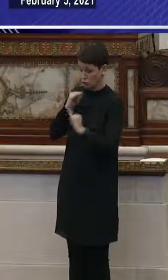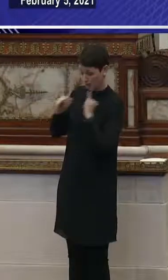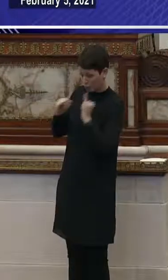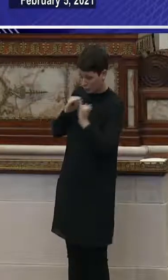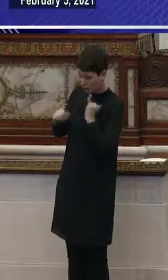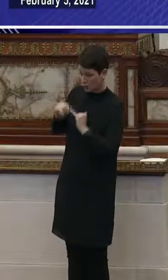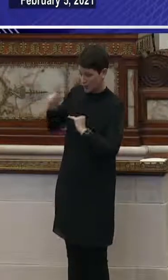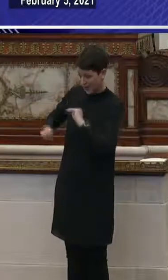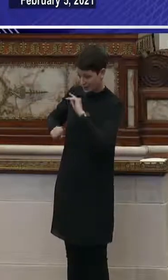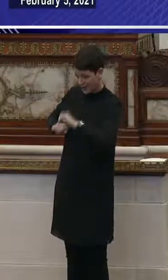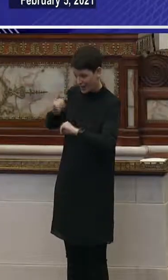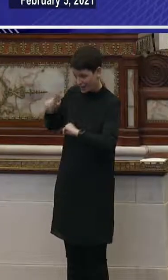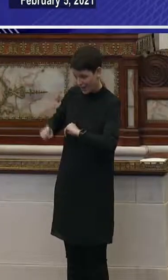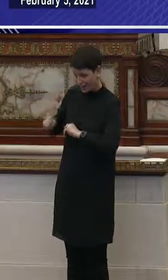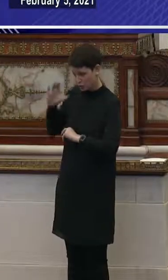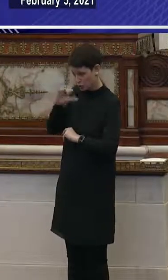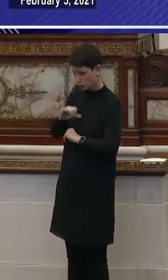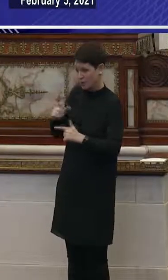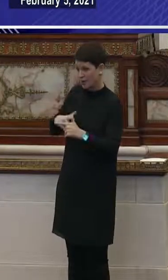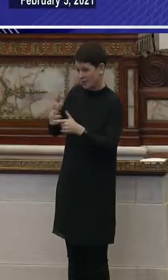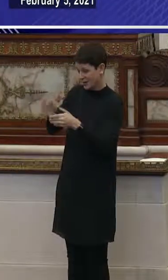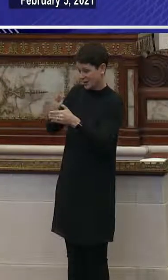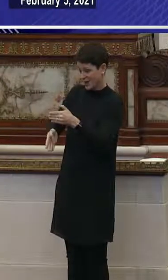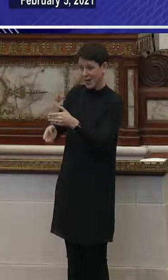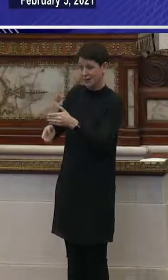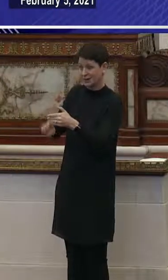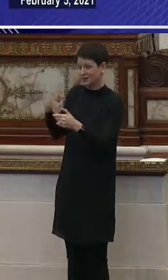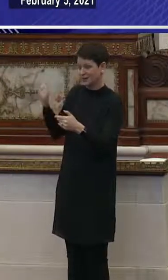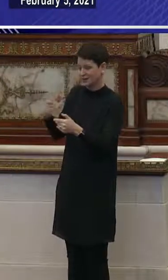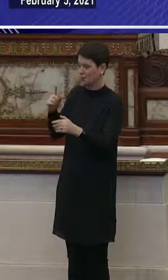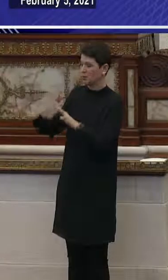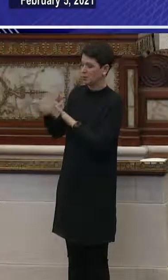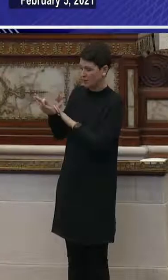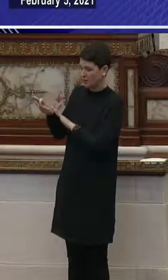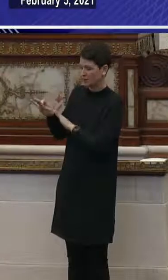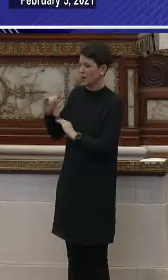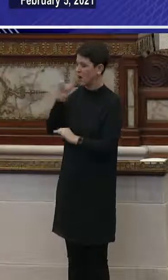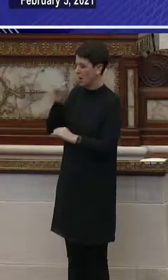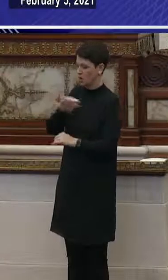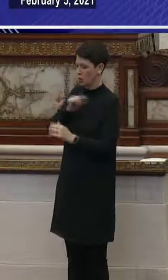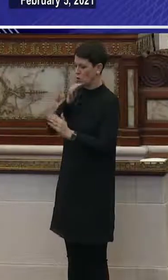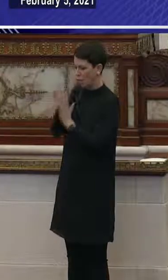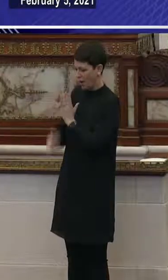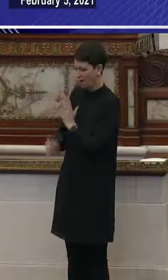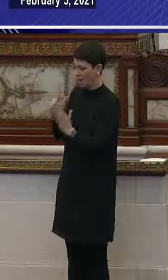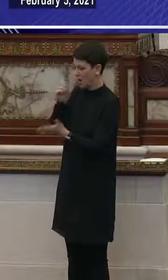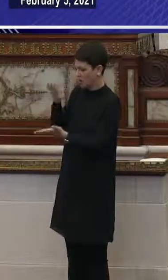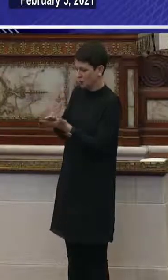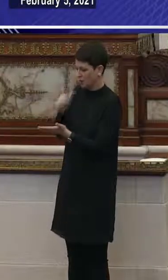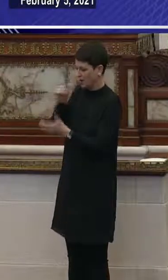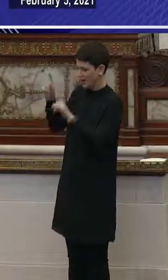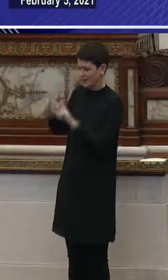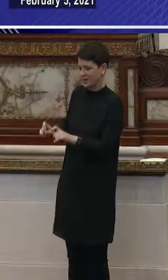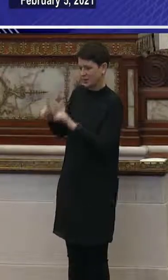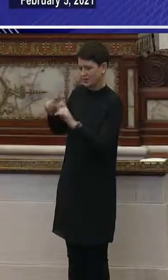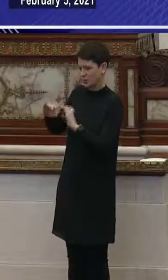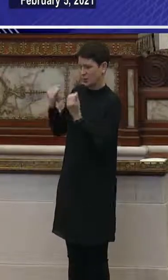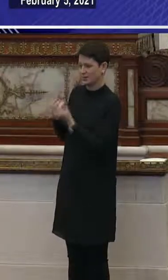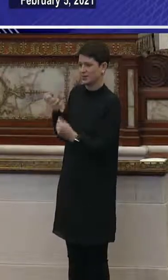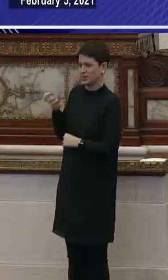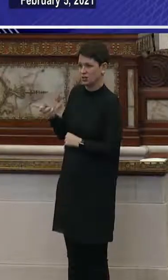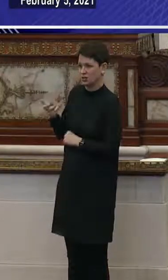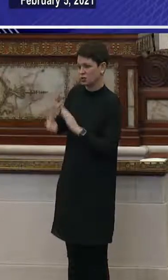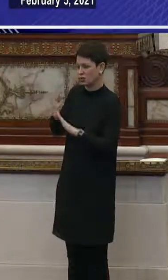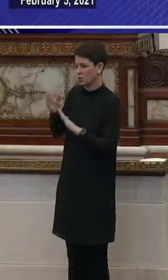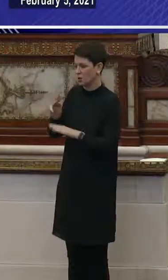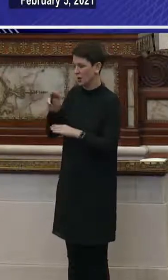maybe asked them questions. And at the end of the day, someone selected an unqualified, unproven, untested organization to run